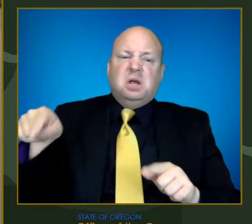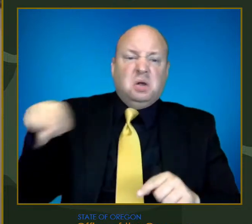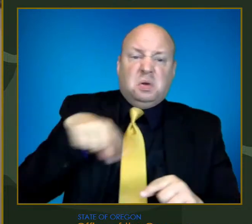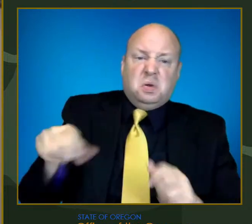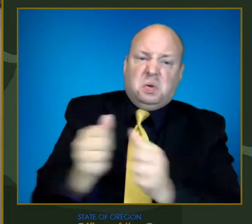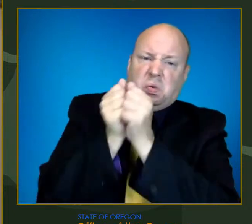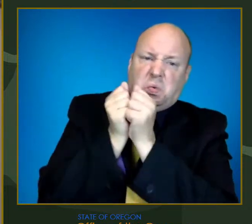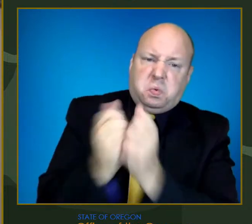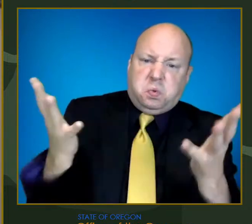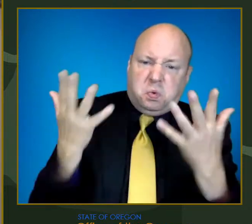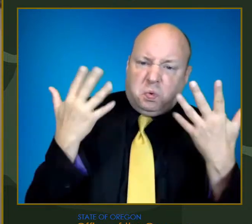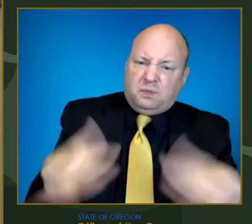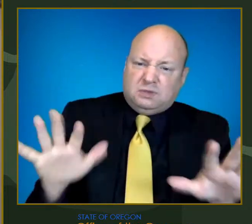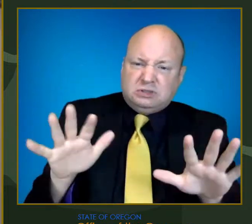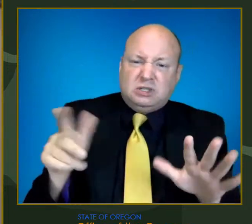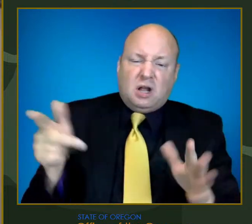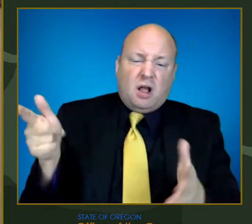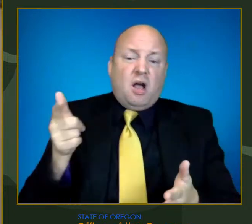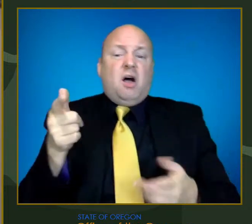the patients in their care.